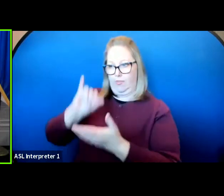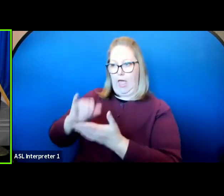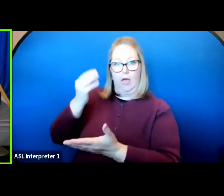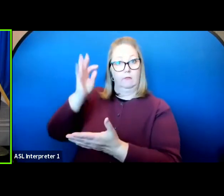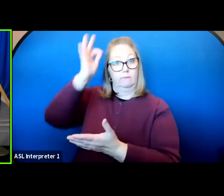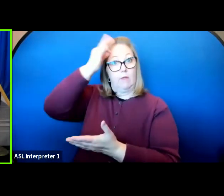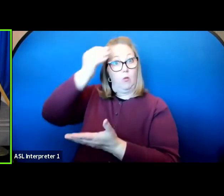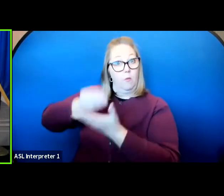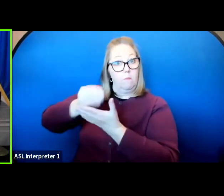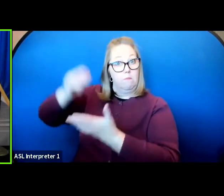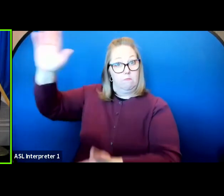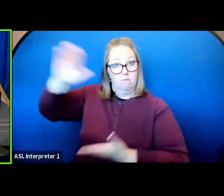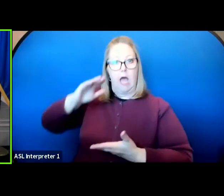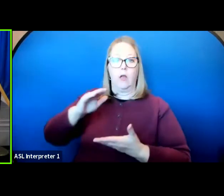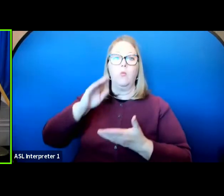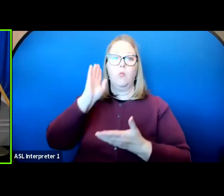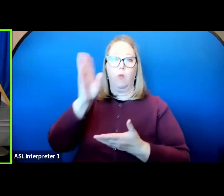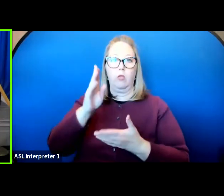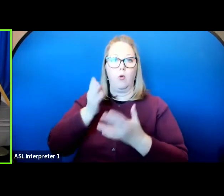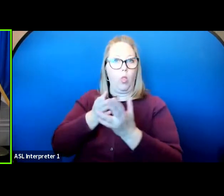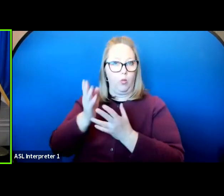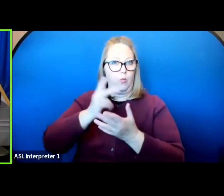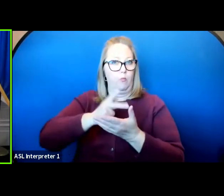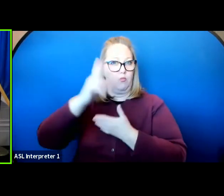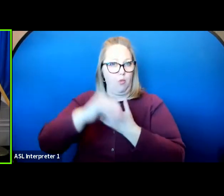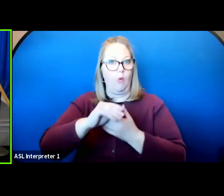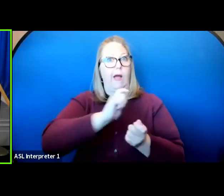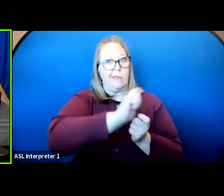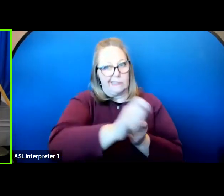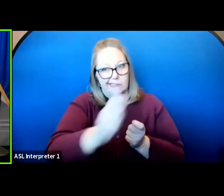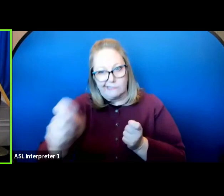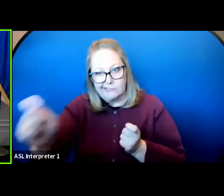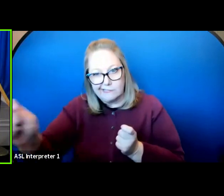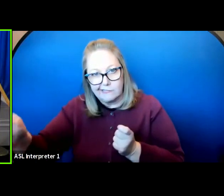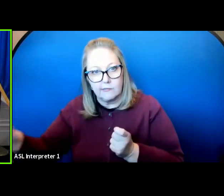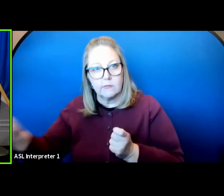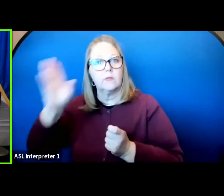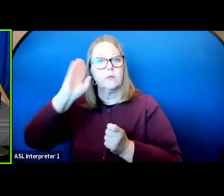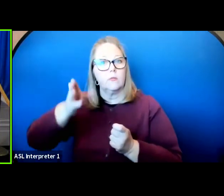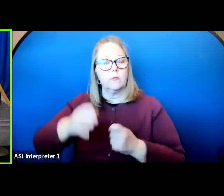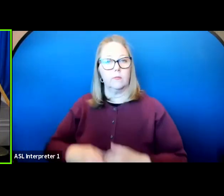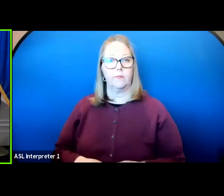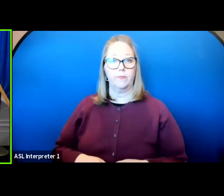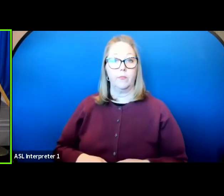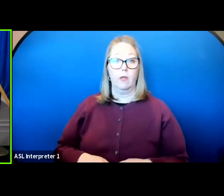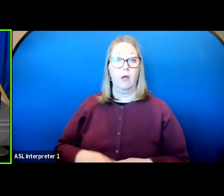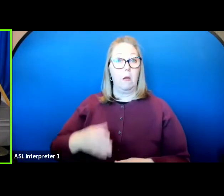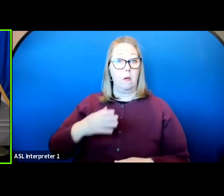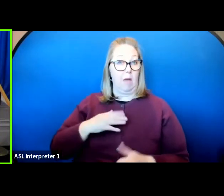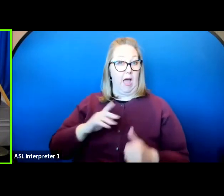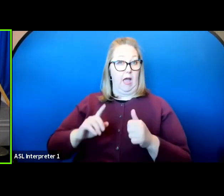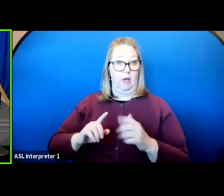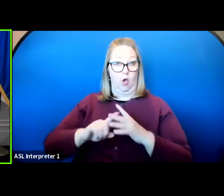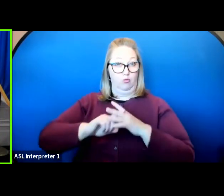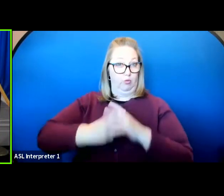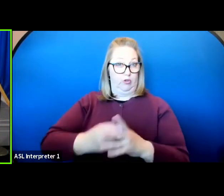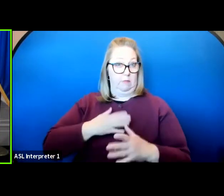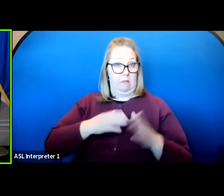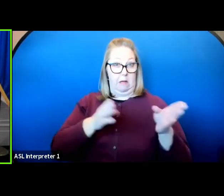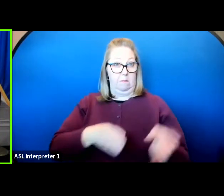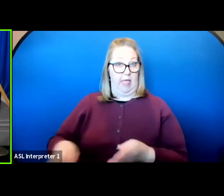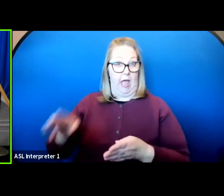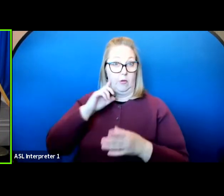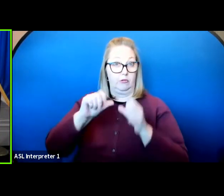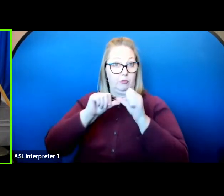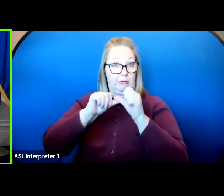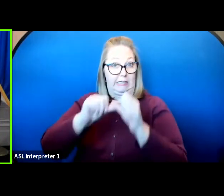them. Originally, I did not plan on extending this moratorium today, but I'm not going to put thousands of Nevadans at risk